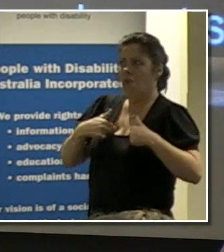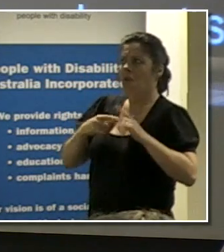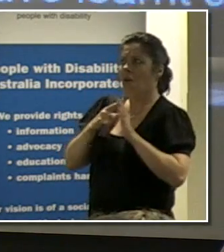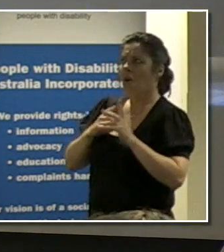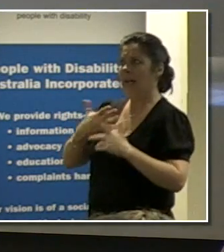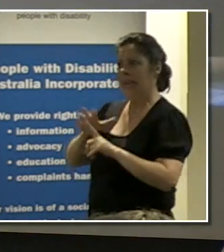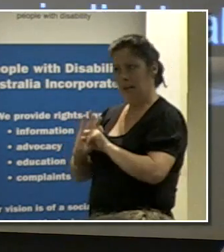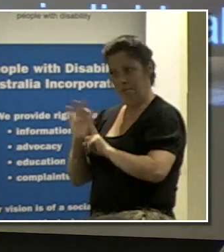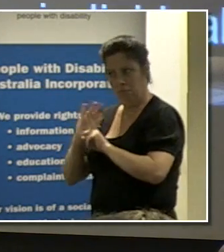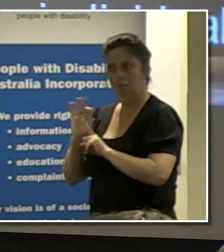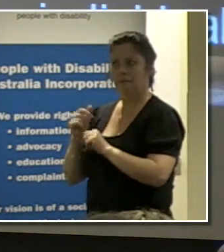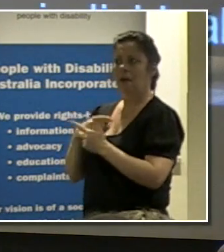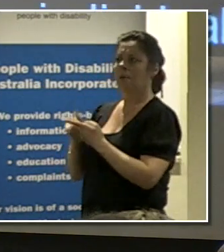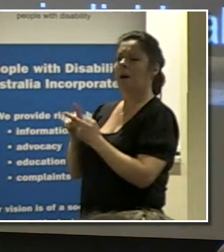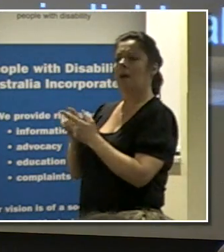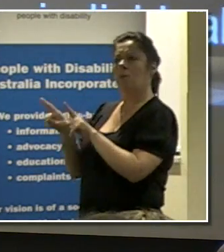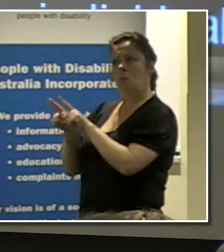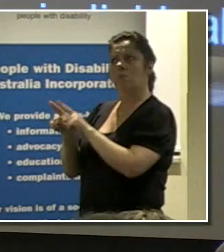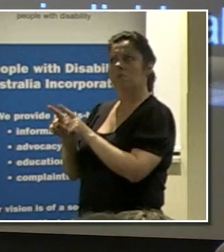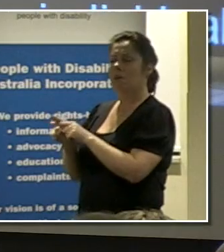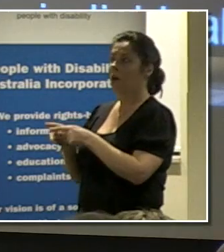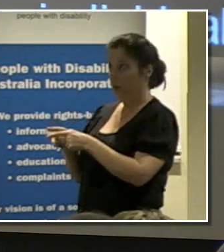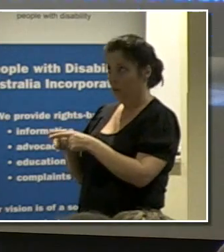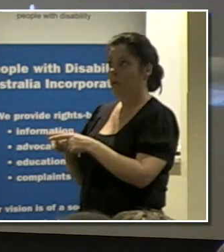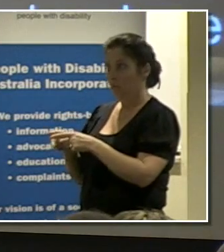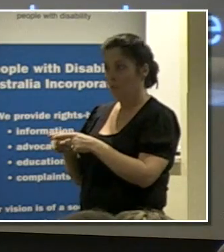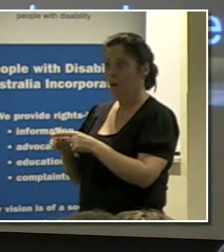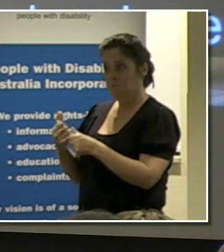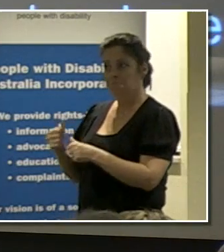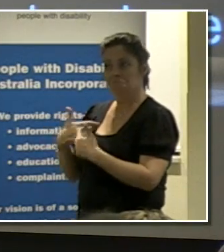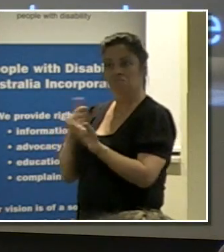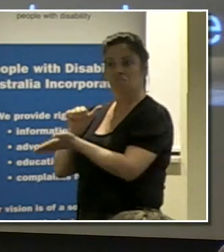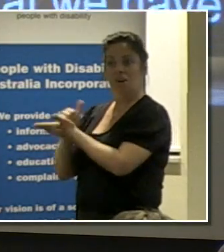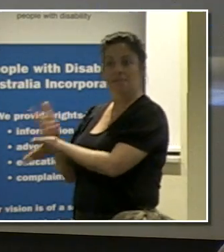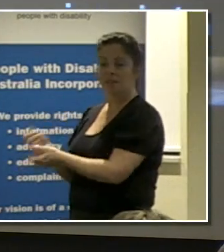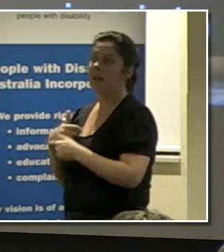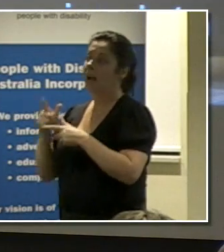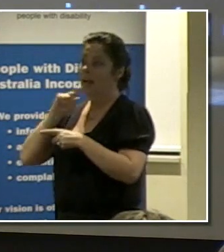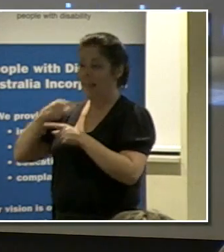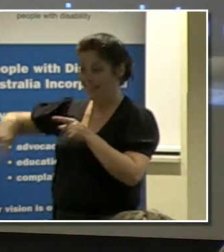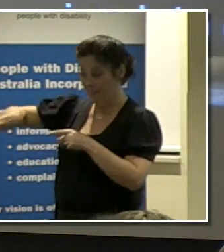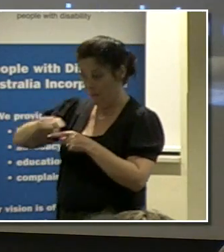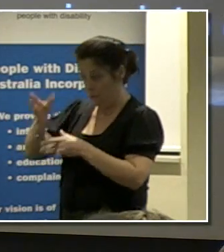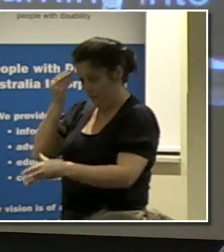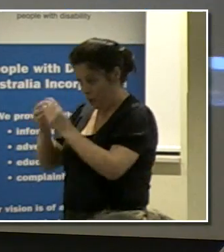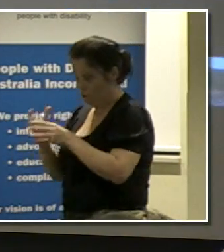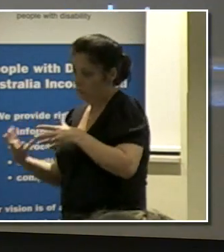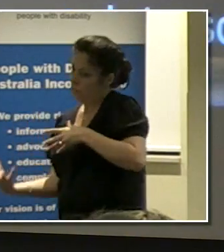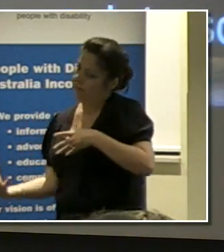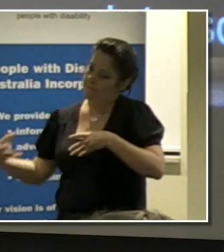recommendations, that we've also embedded that learning into our culture even more. Some of the activities that we've been